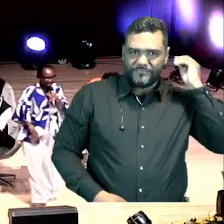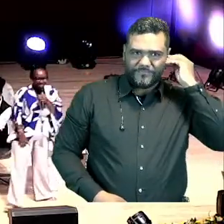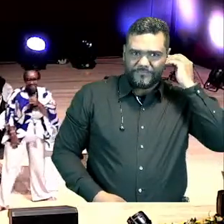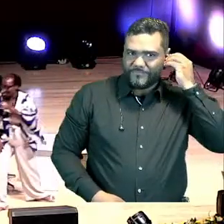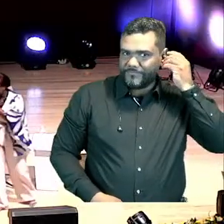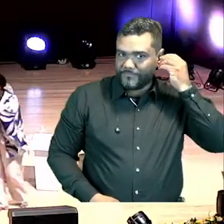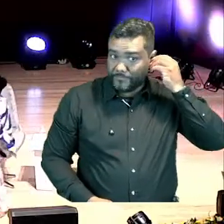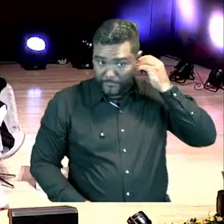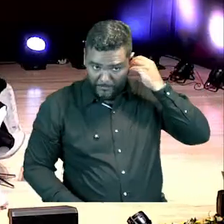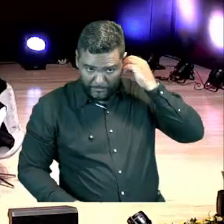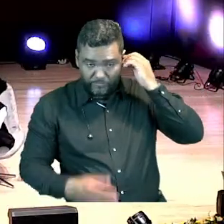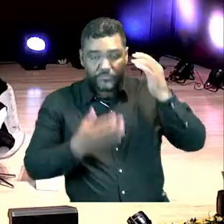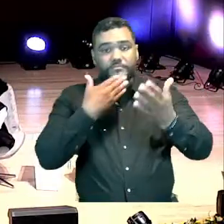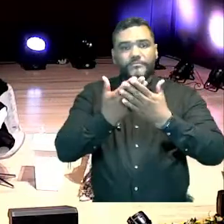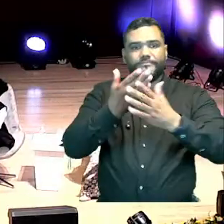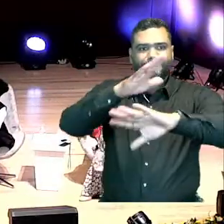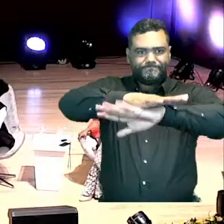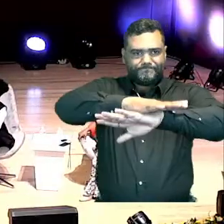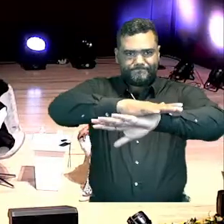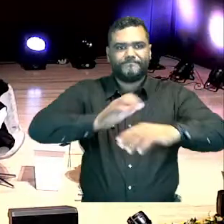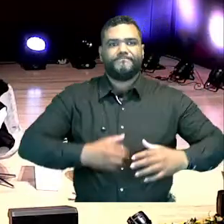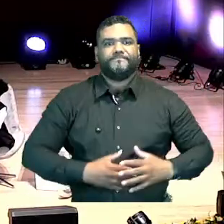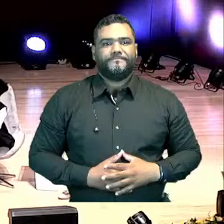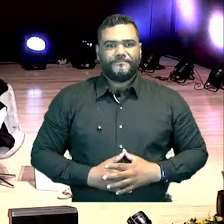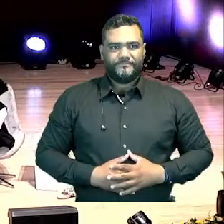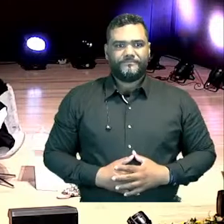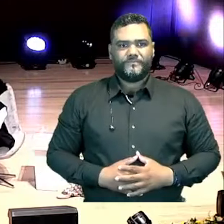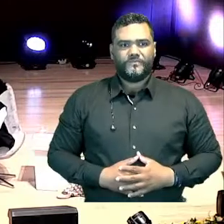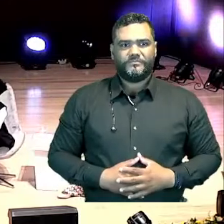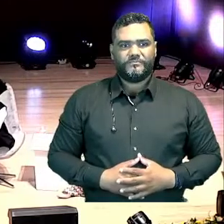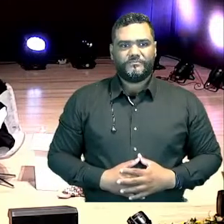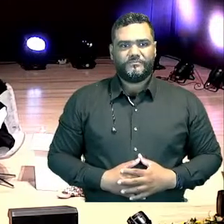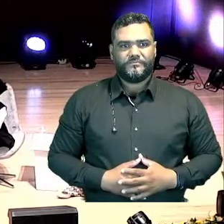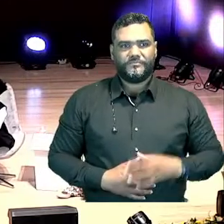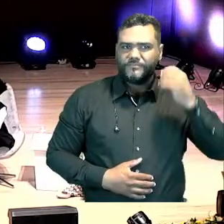Buenas tardes. Good afternoon.